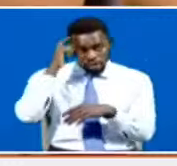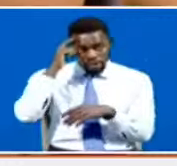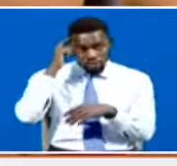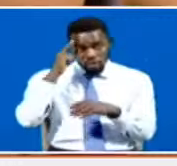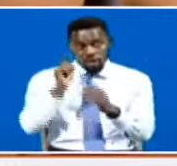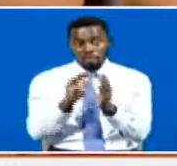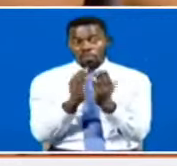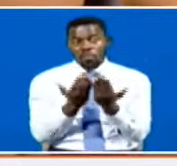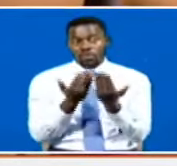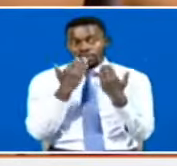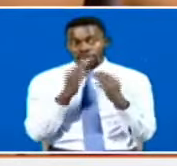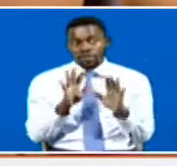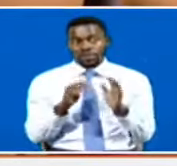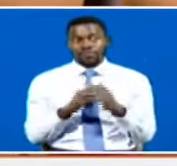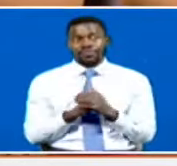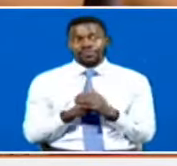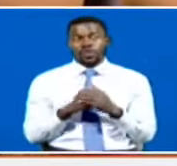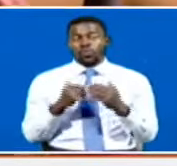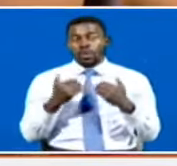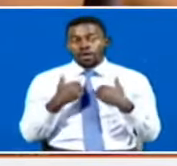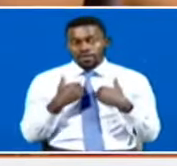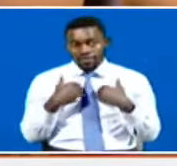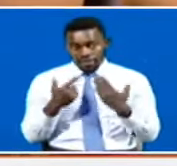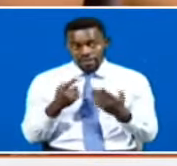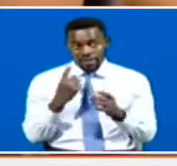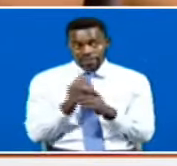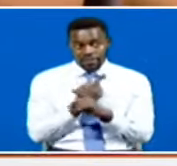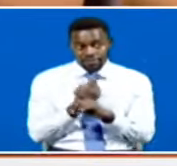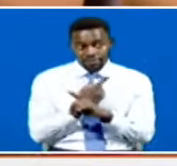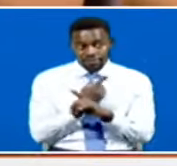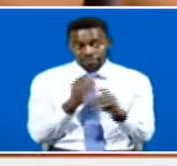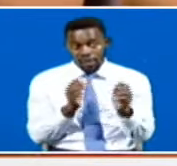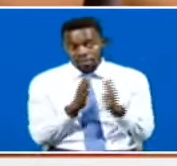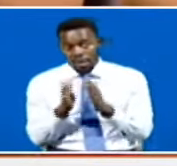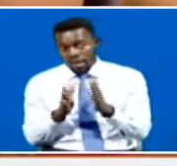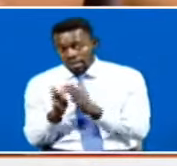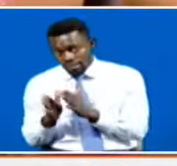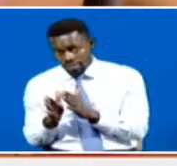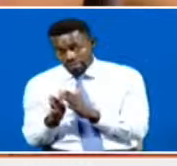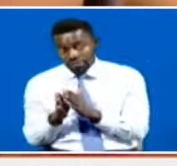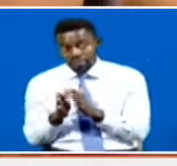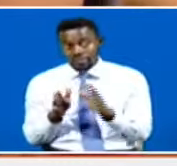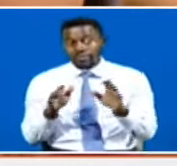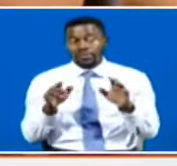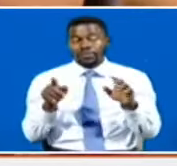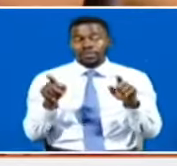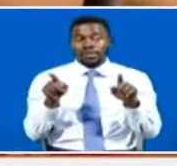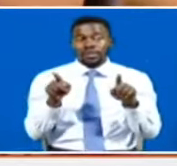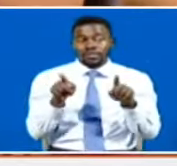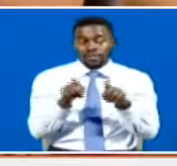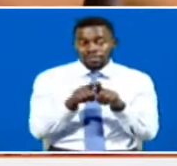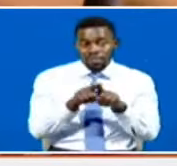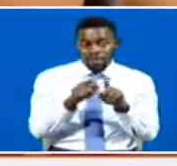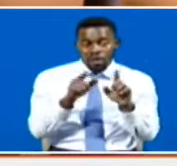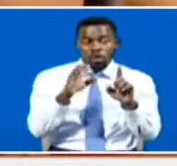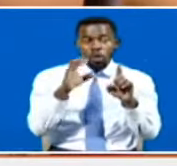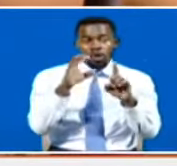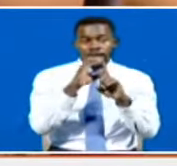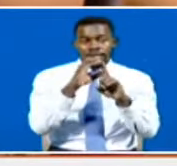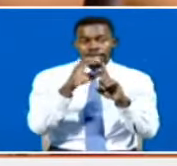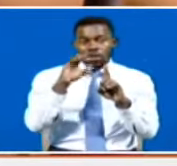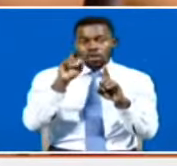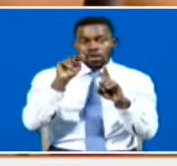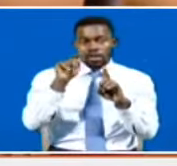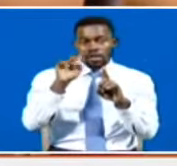integration of learning areas at junior school precipitated movement of content from